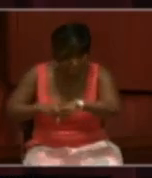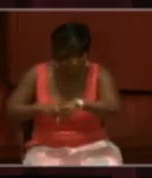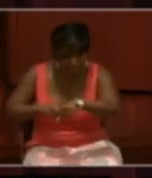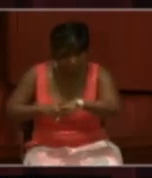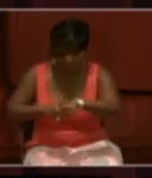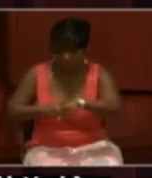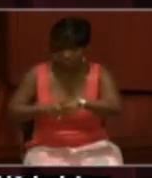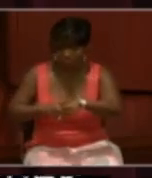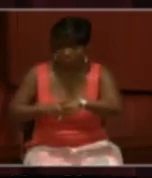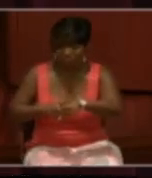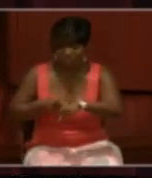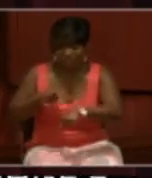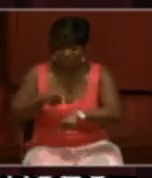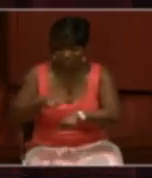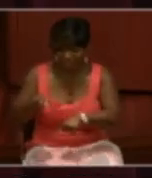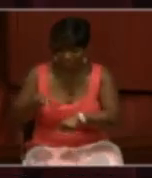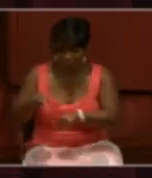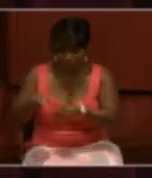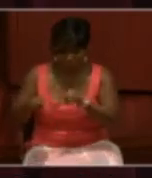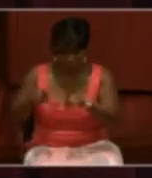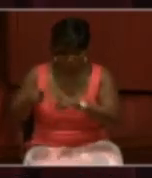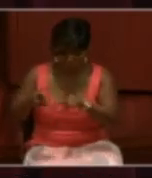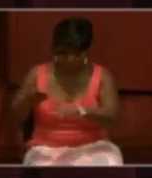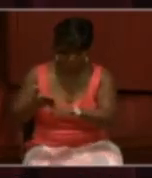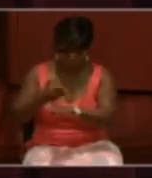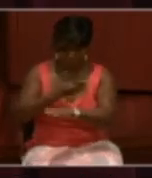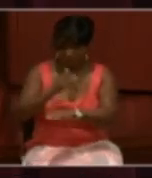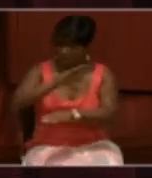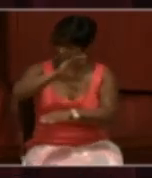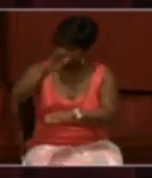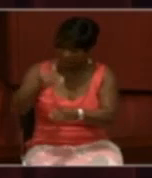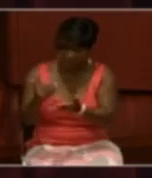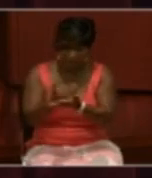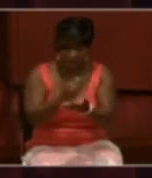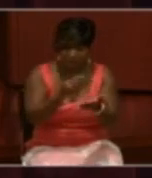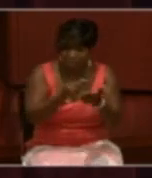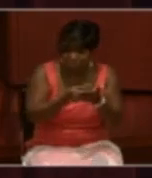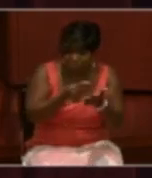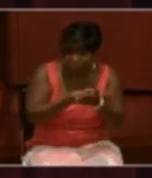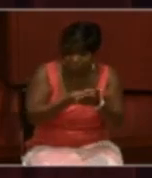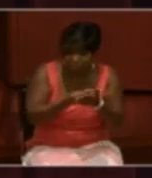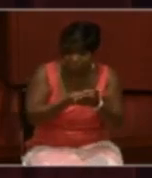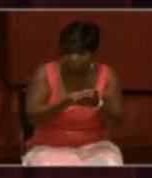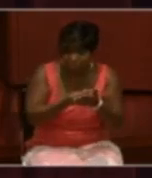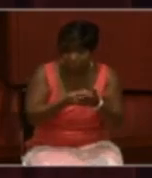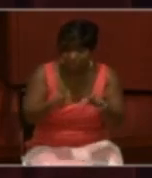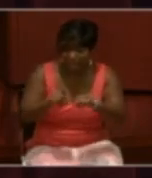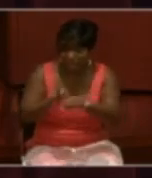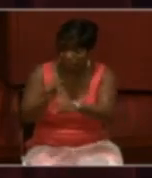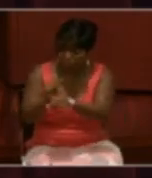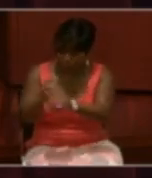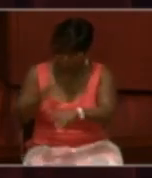never been paid or had never earned official wages as workers.